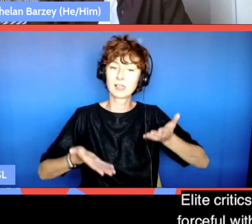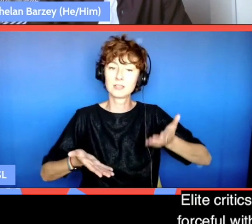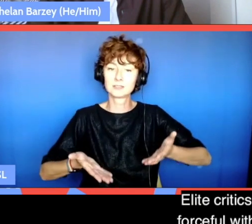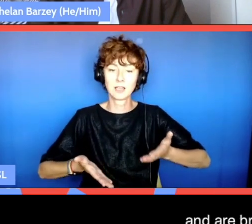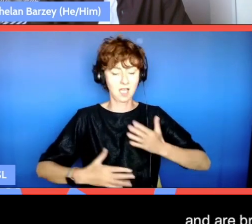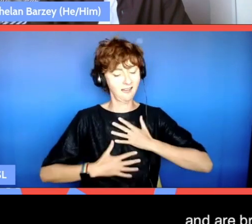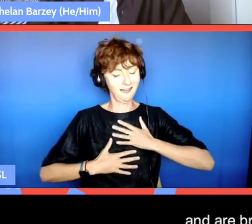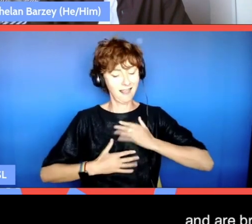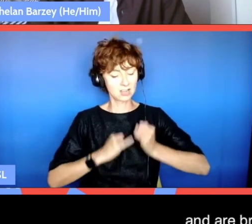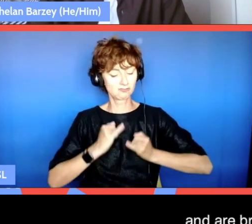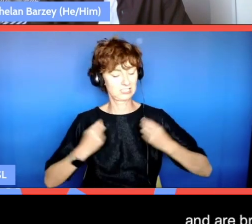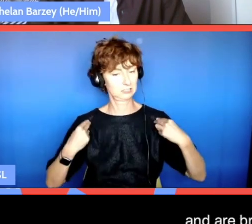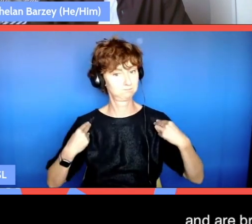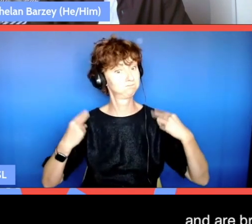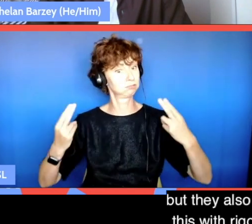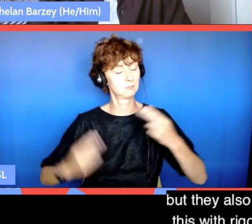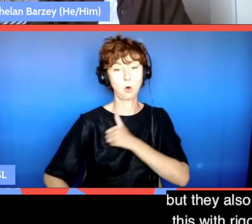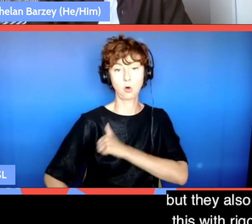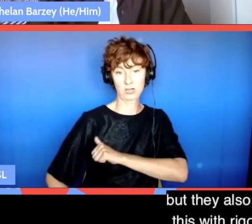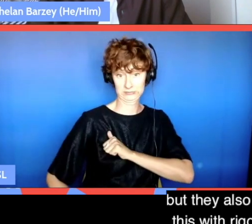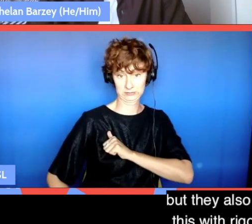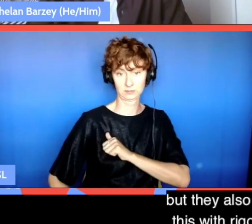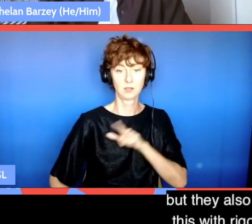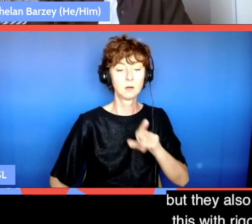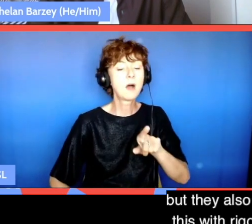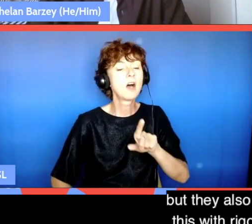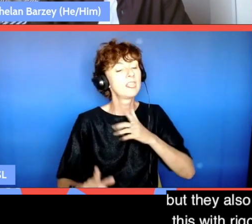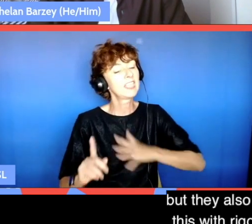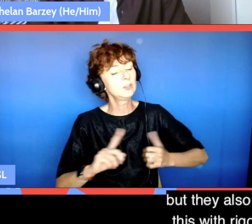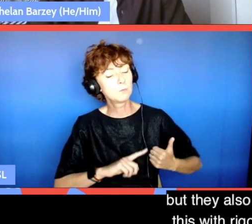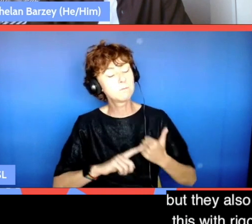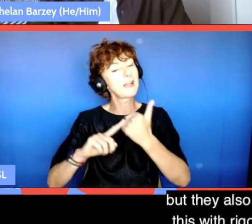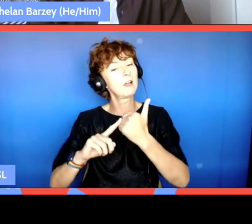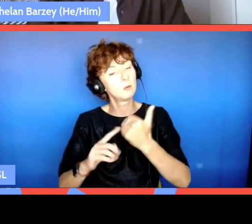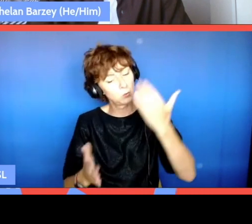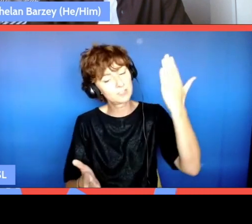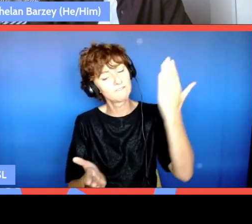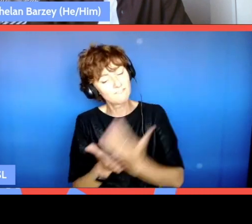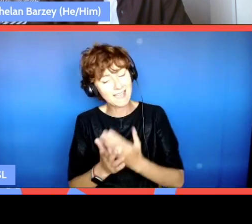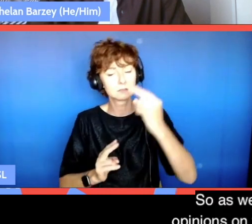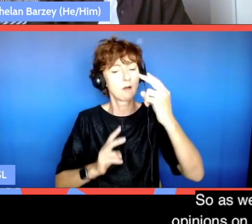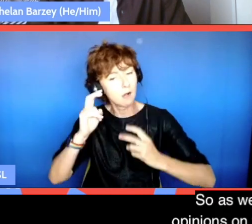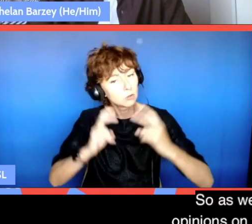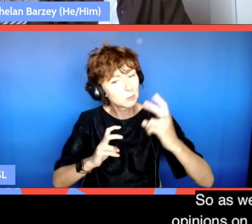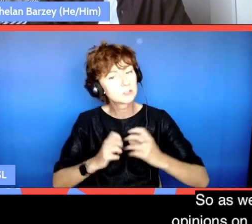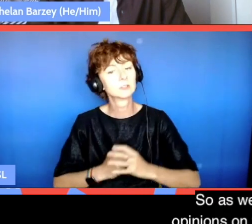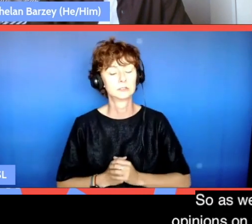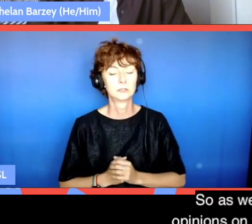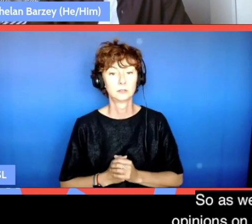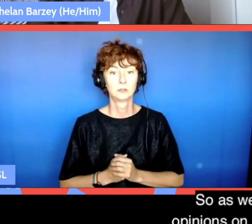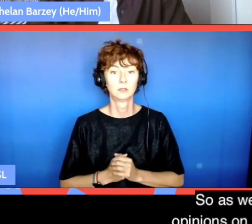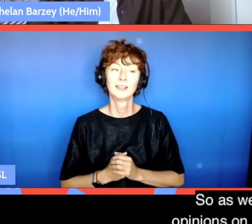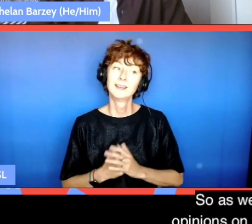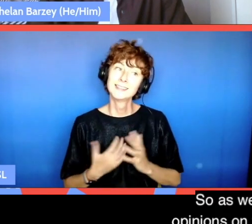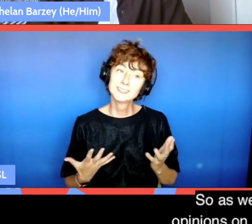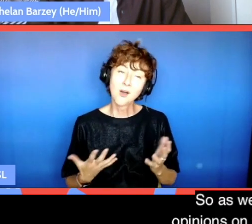with their opinions and are brutally honest, but they also need to back up this with rigorous argument. So,